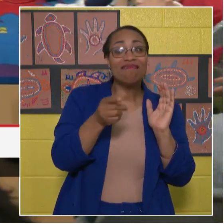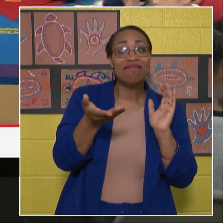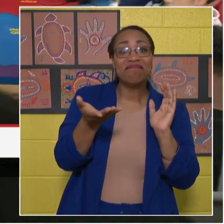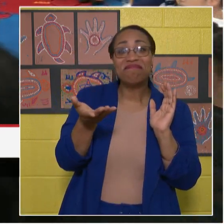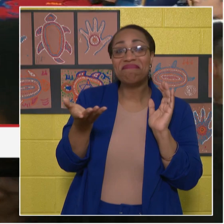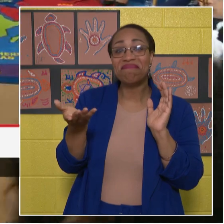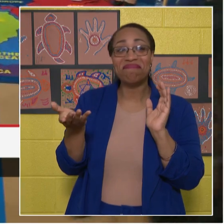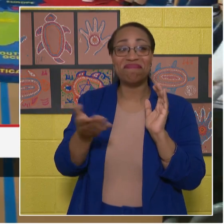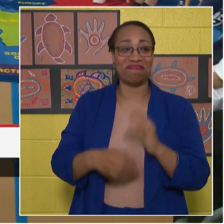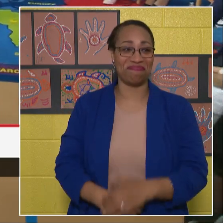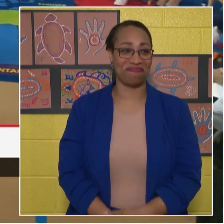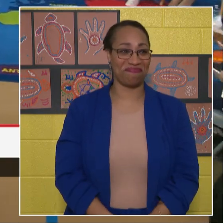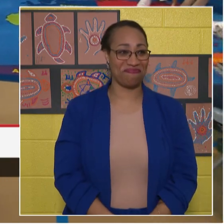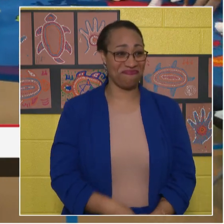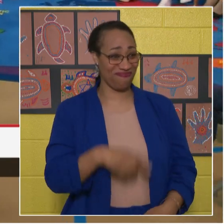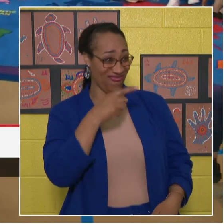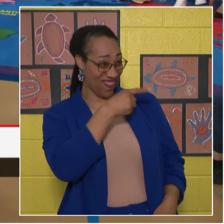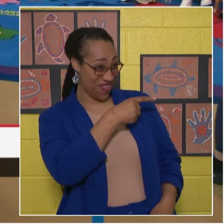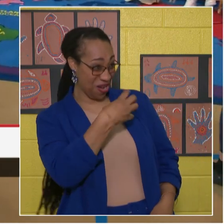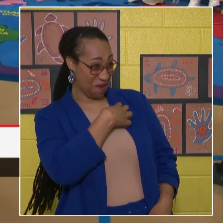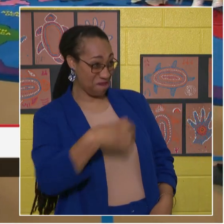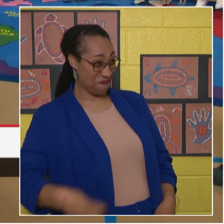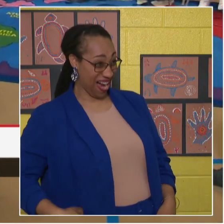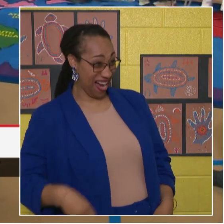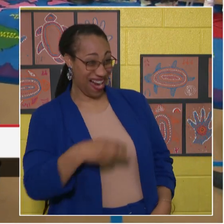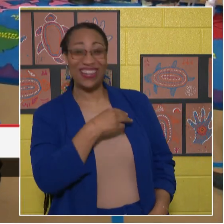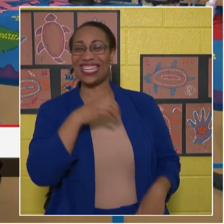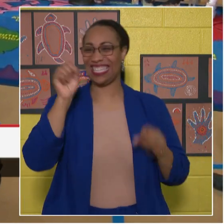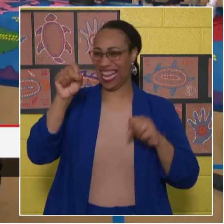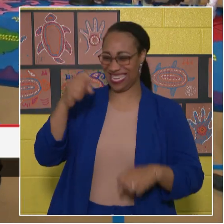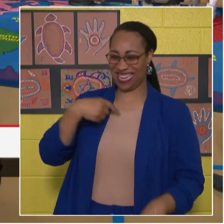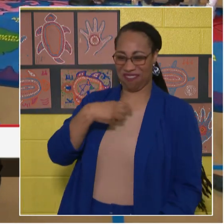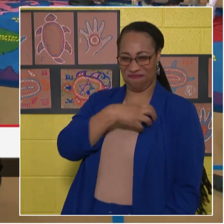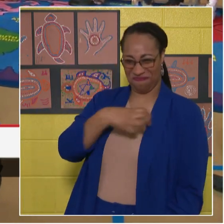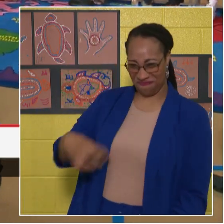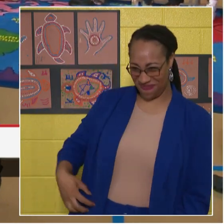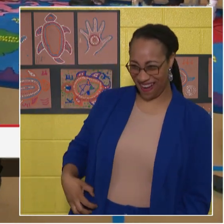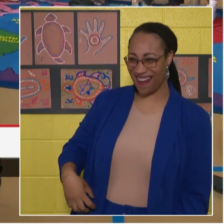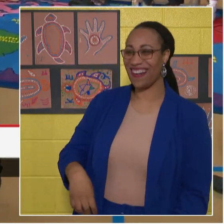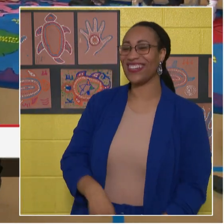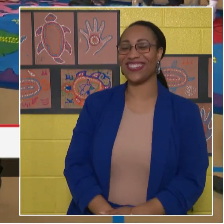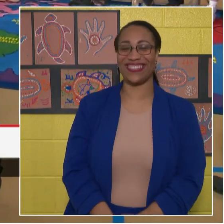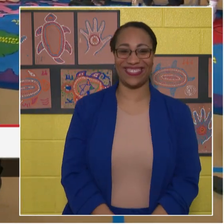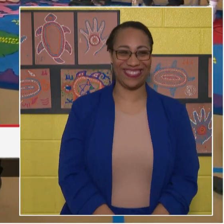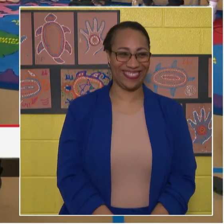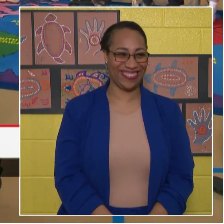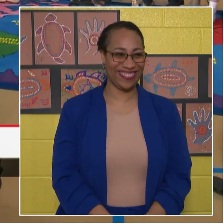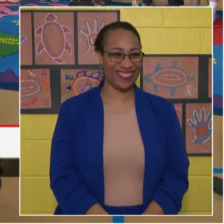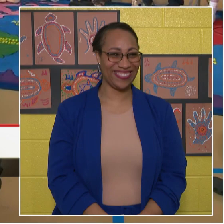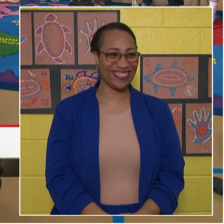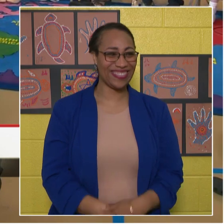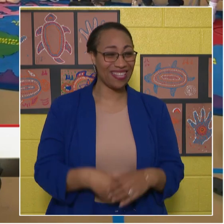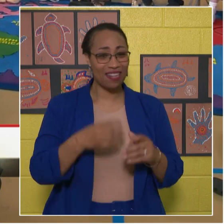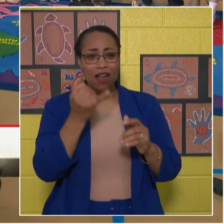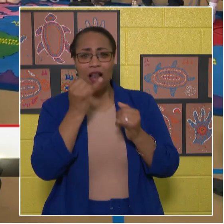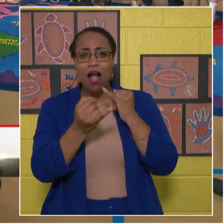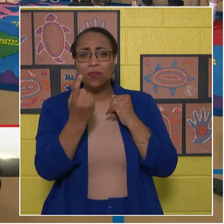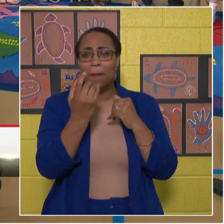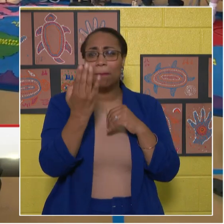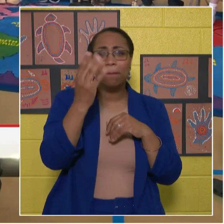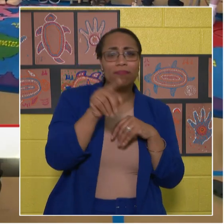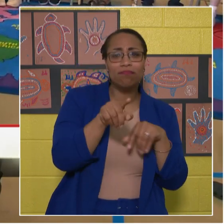mayor. I'm your mayor. That's right. And what's this last one? And then I'll talk a little bit more about being